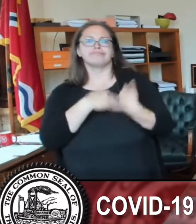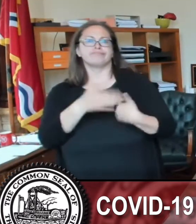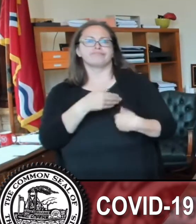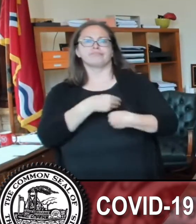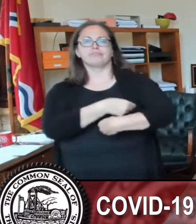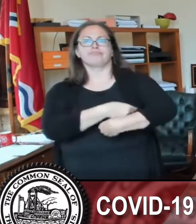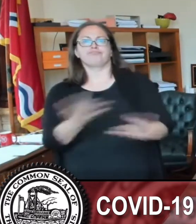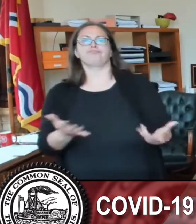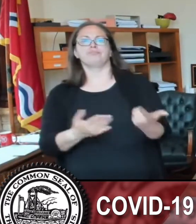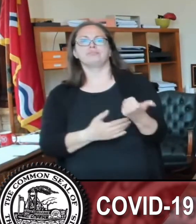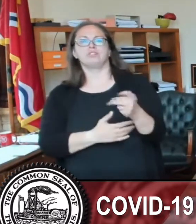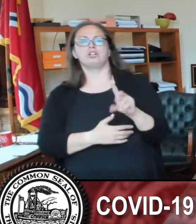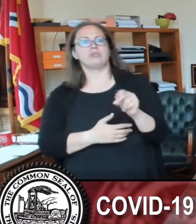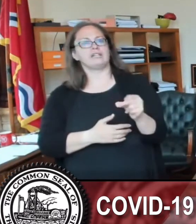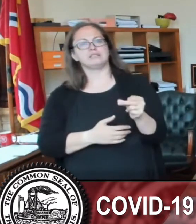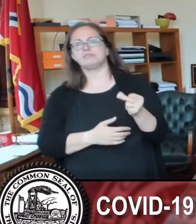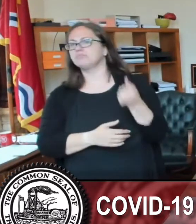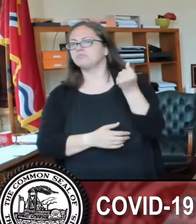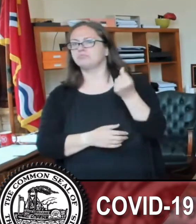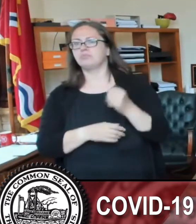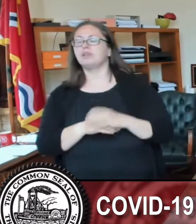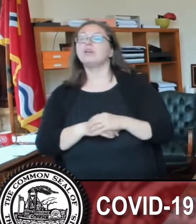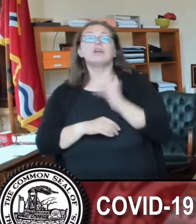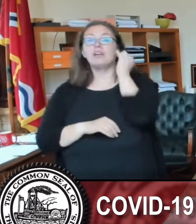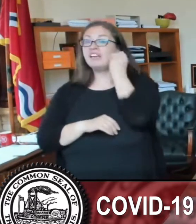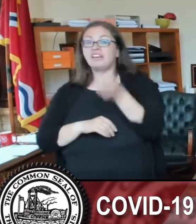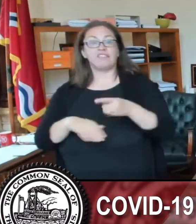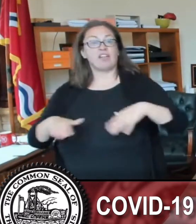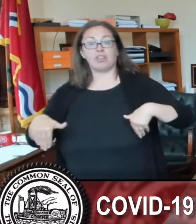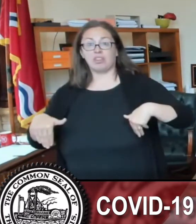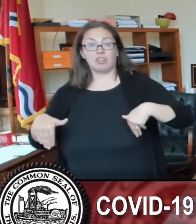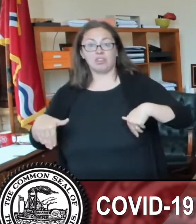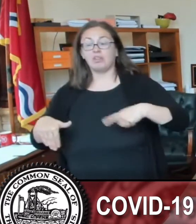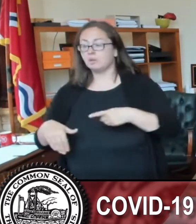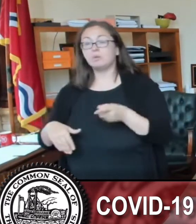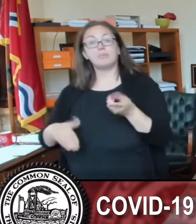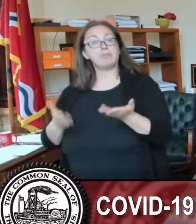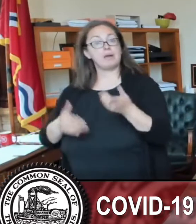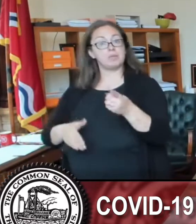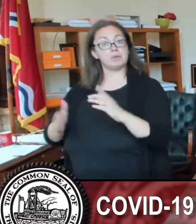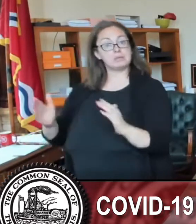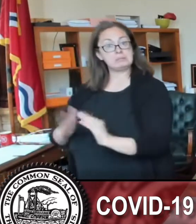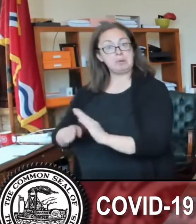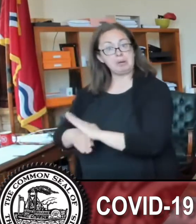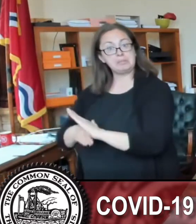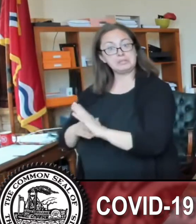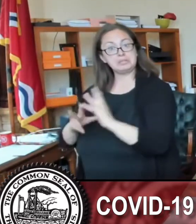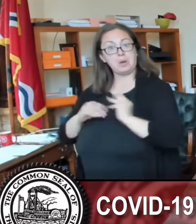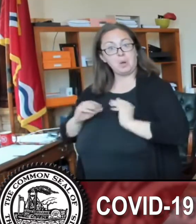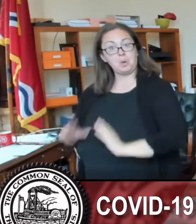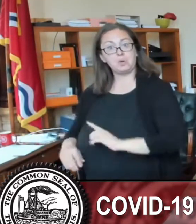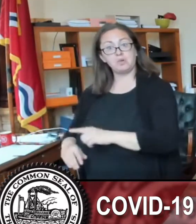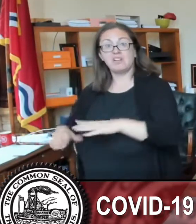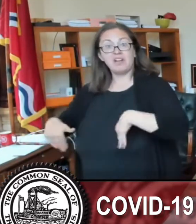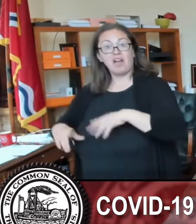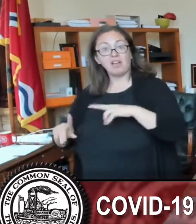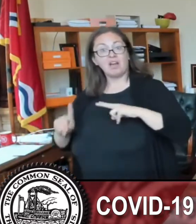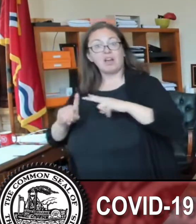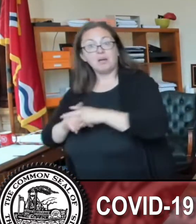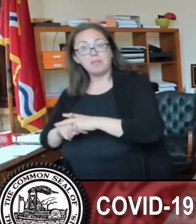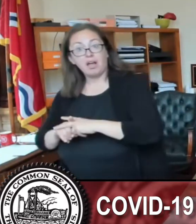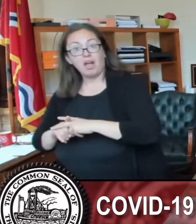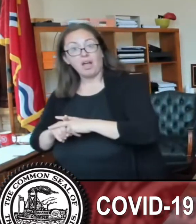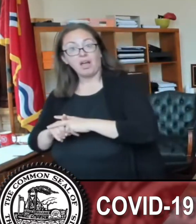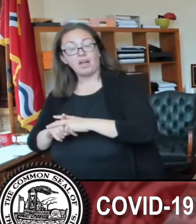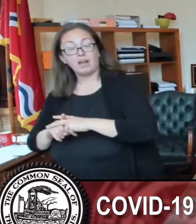those grants. If you have not already, if you're a small business owner and you have not already signed up for one of